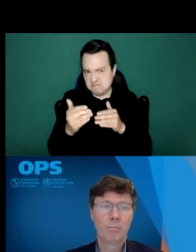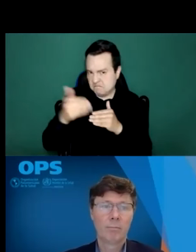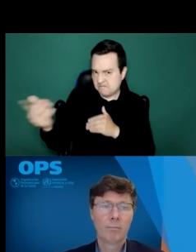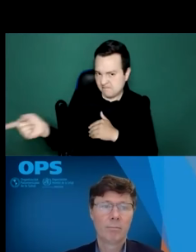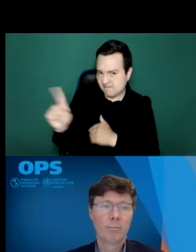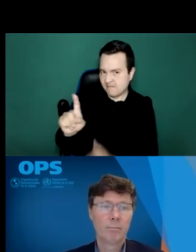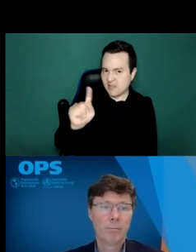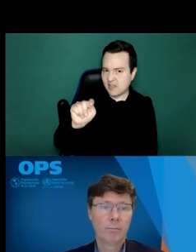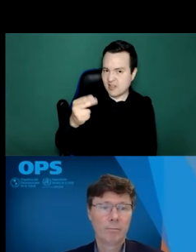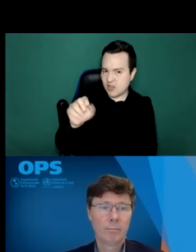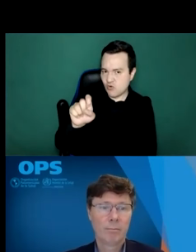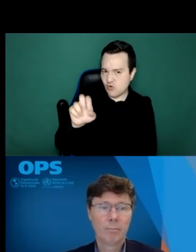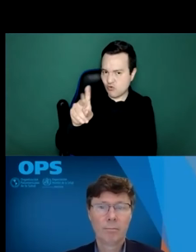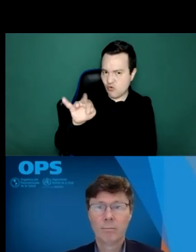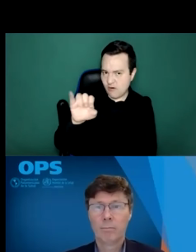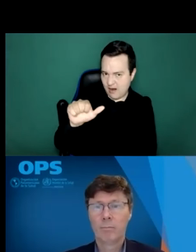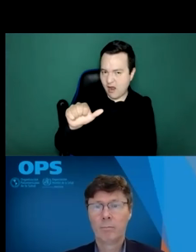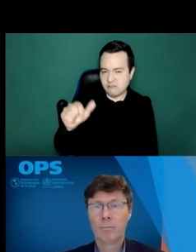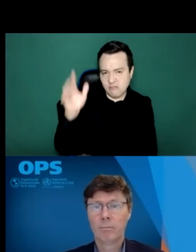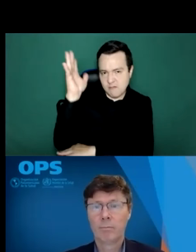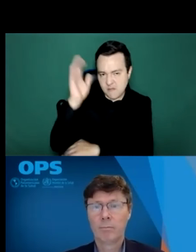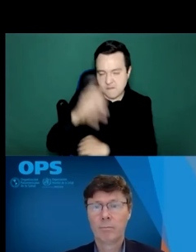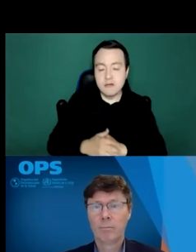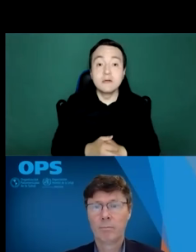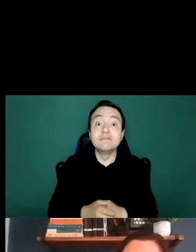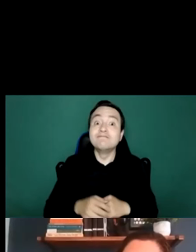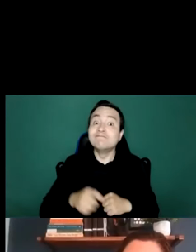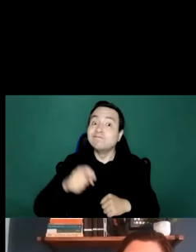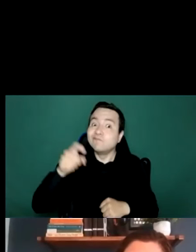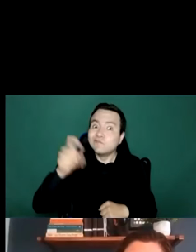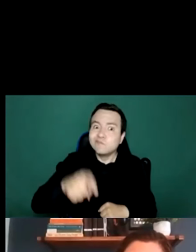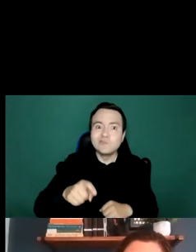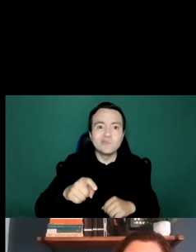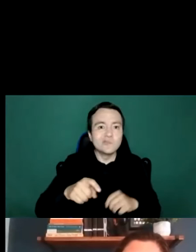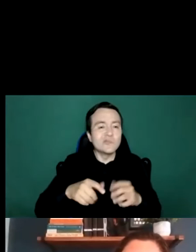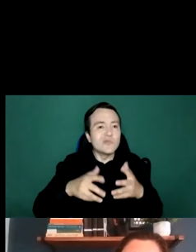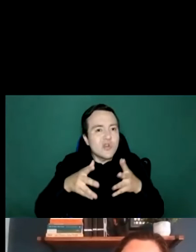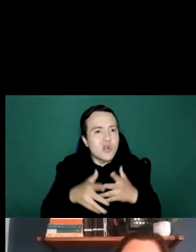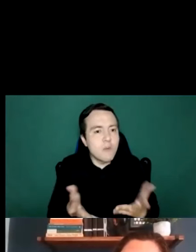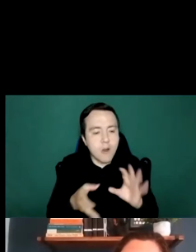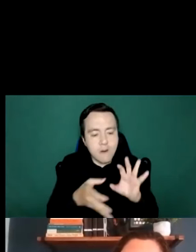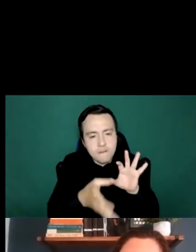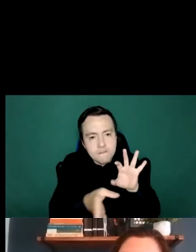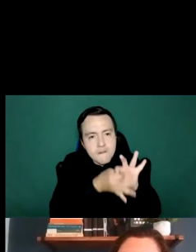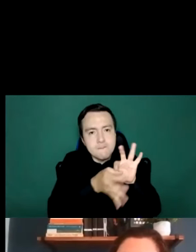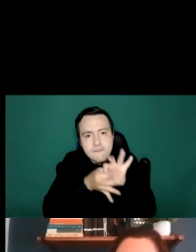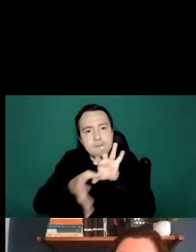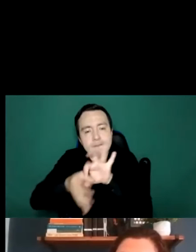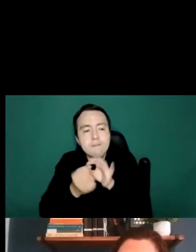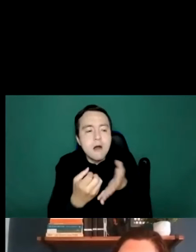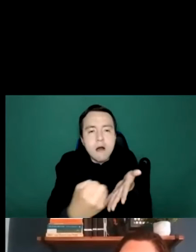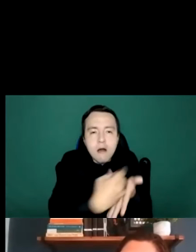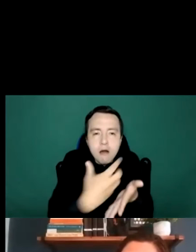Theodora will talk to us about that in greater detail in her presentation, and also the use of different sources of information, such as quantitative